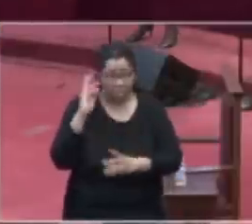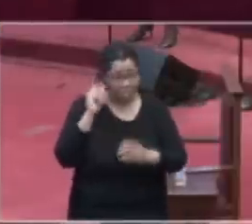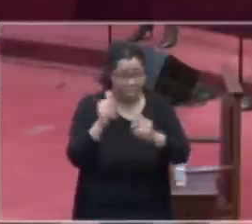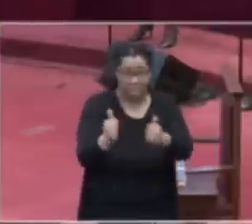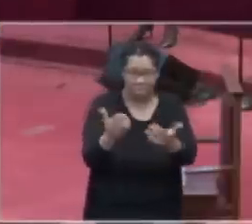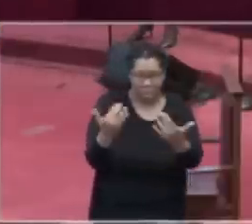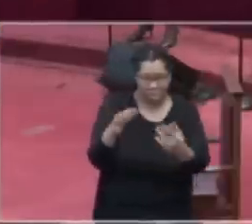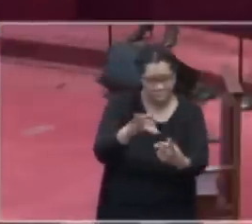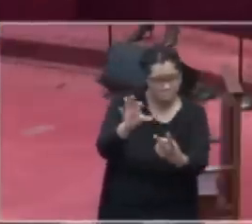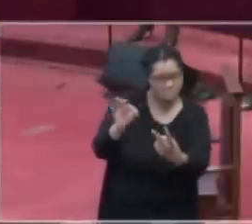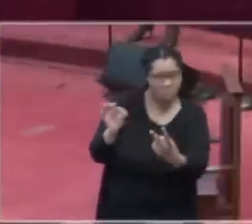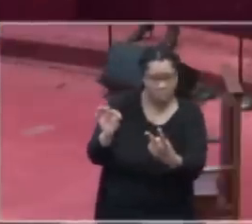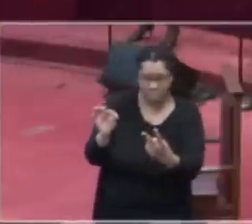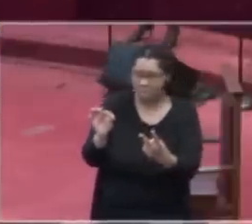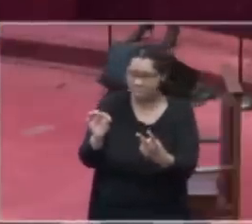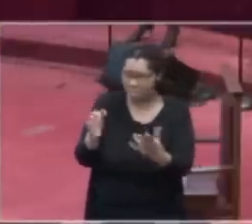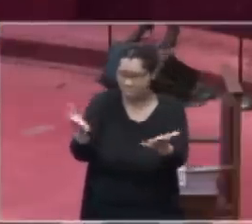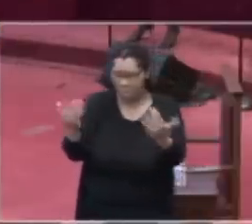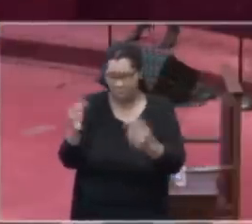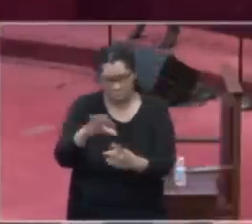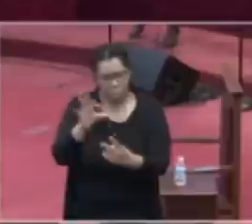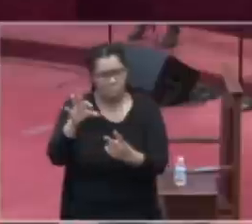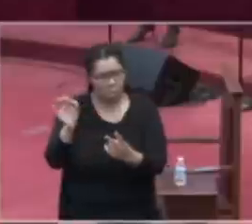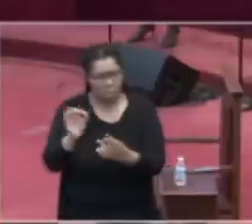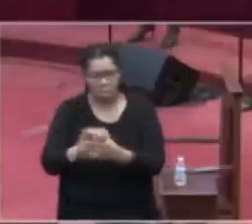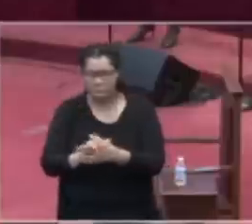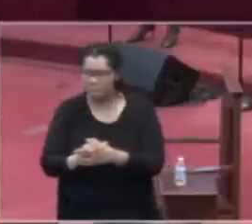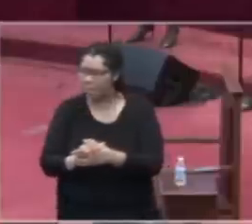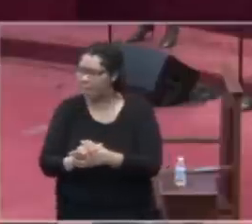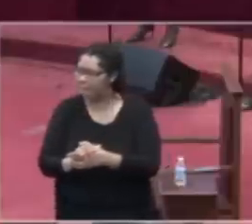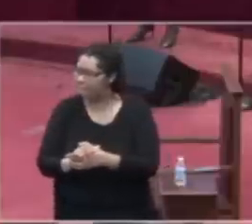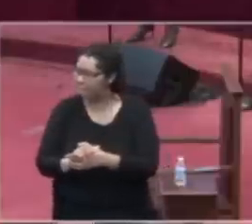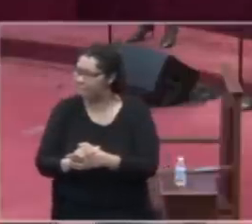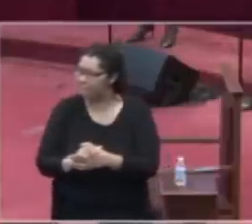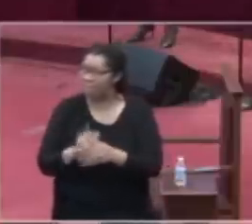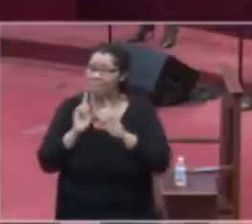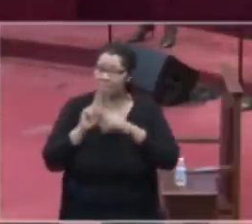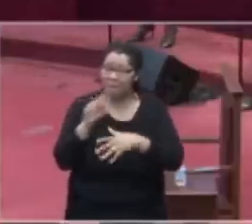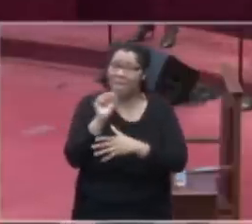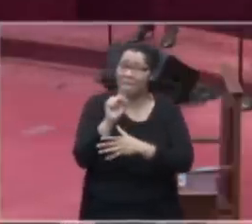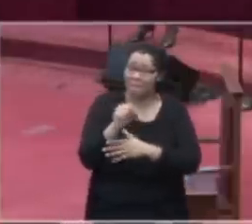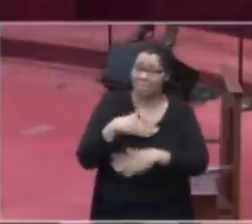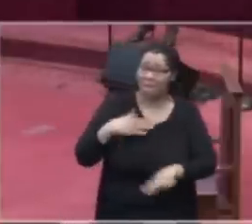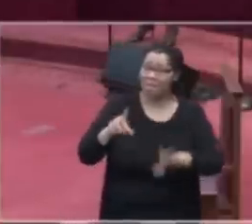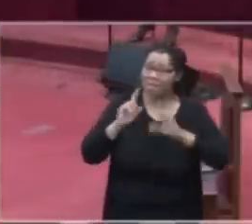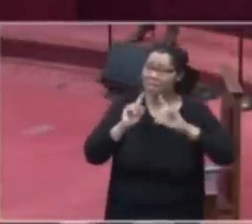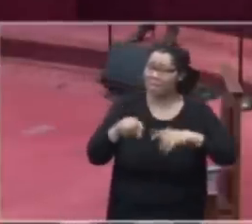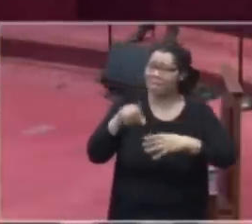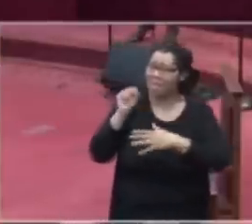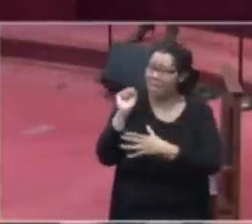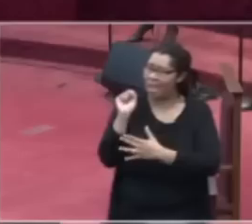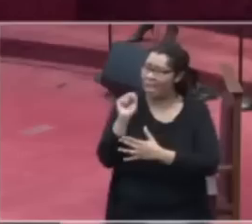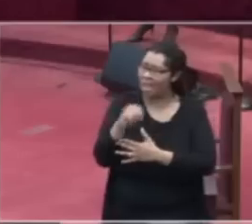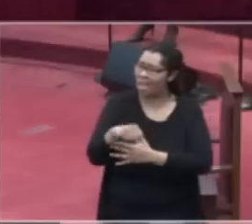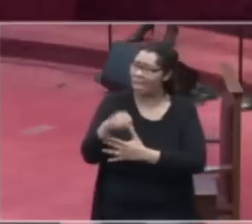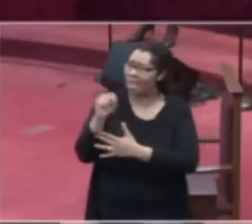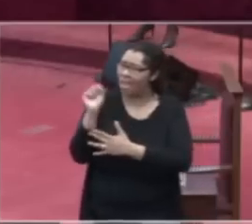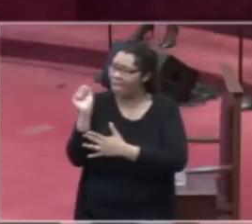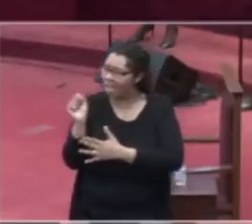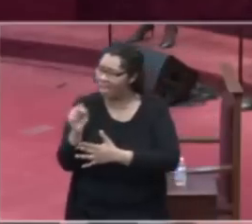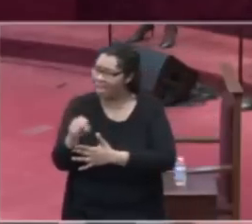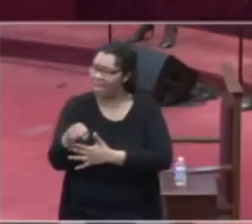today. Make that choice. And just say yes. I'll say yes.